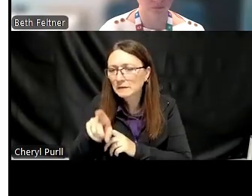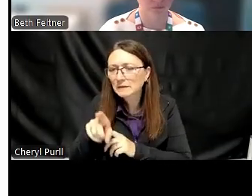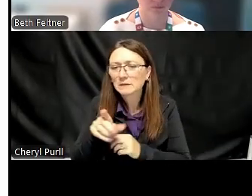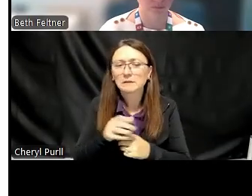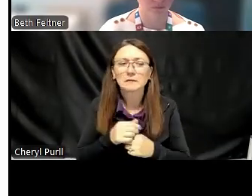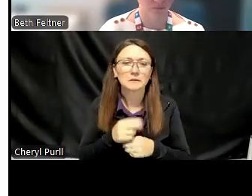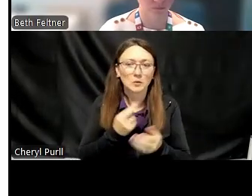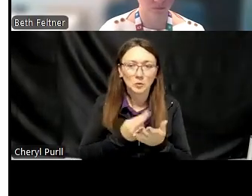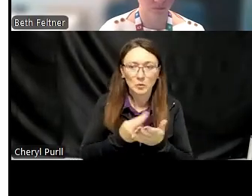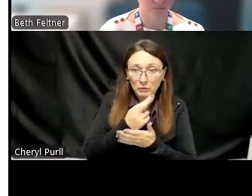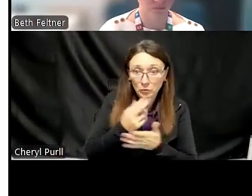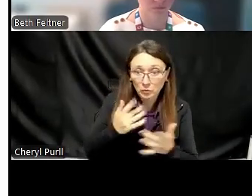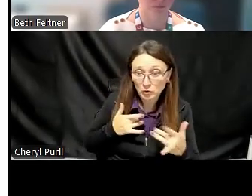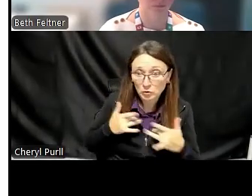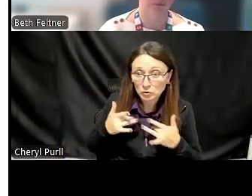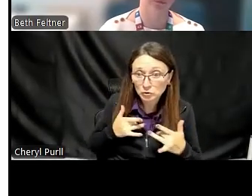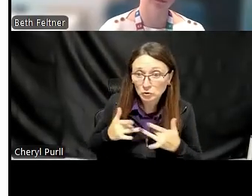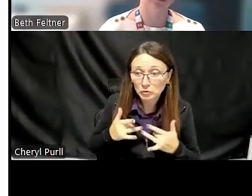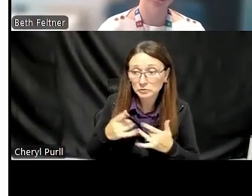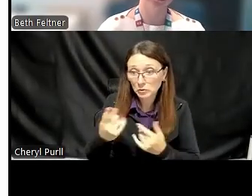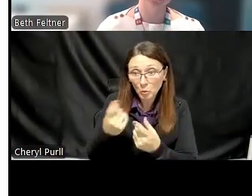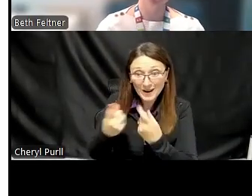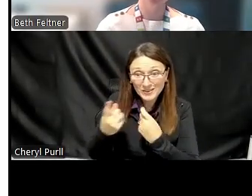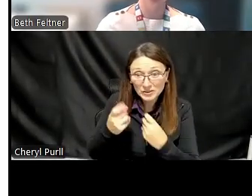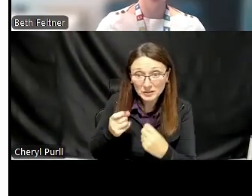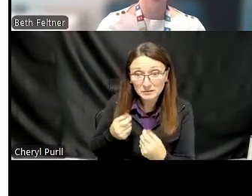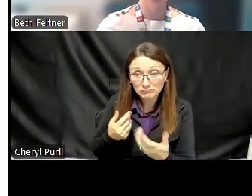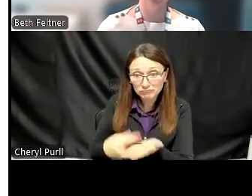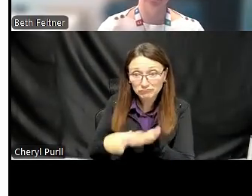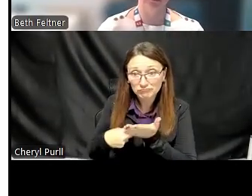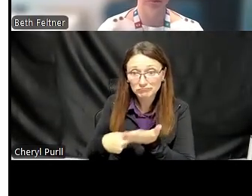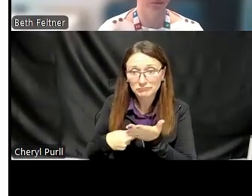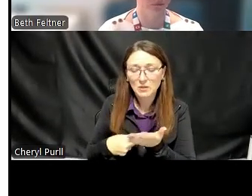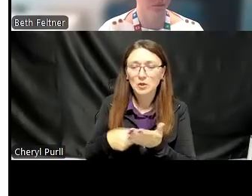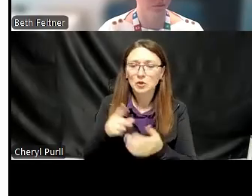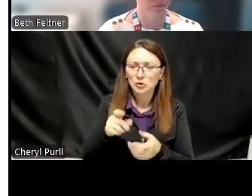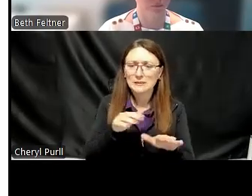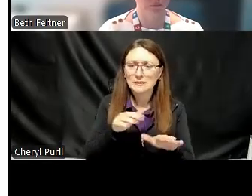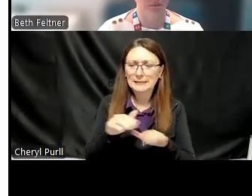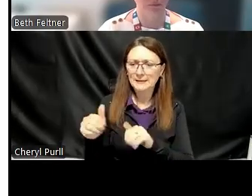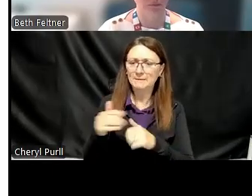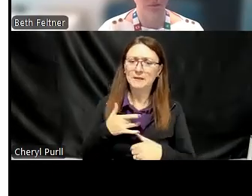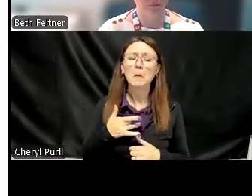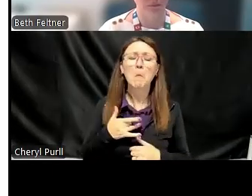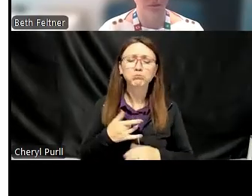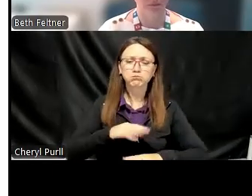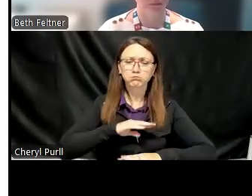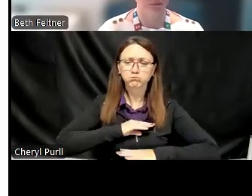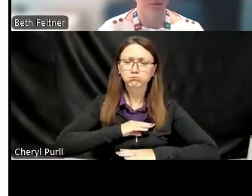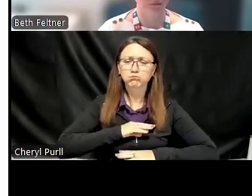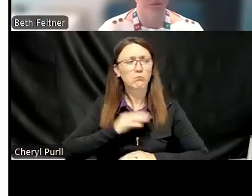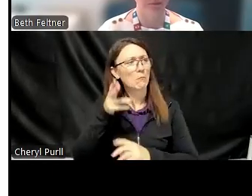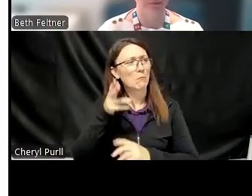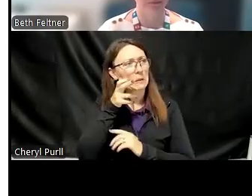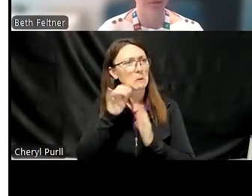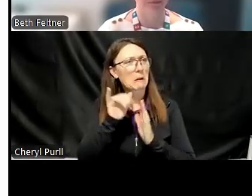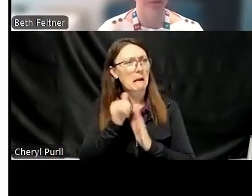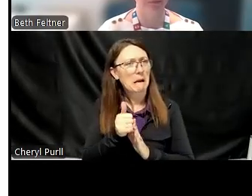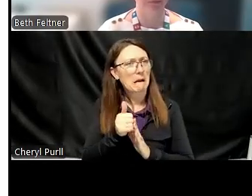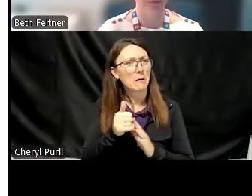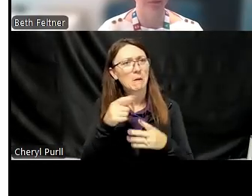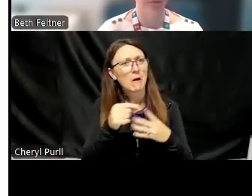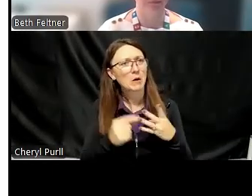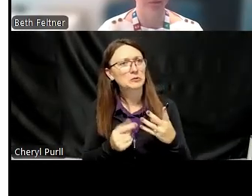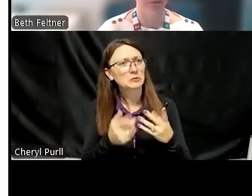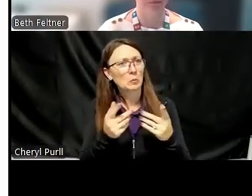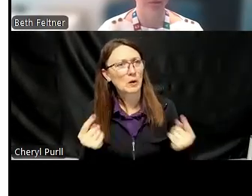any concerns, address any questions. You should always leave with a clear understanding of how you hear and what options are available if